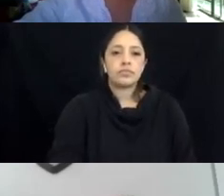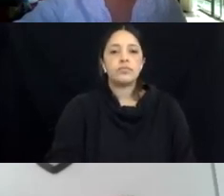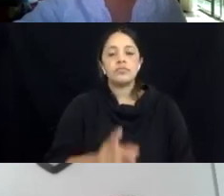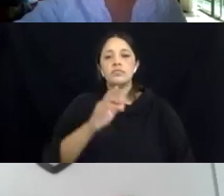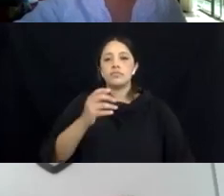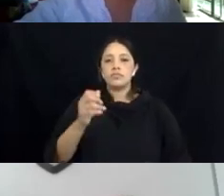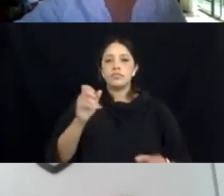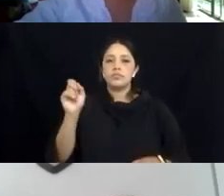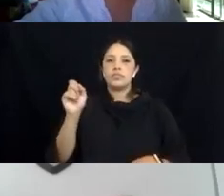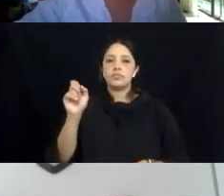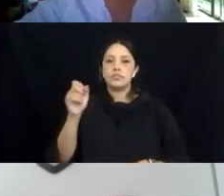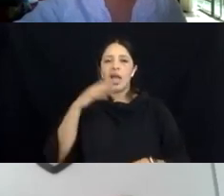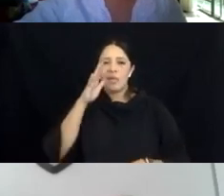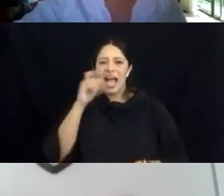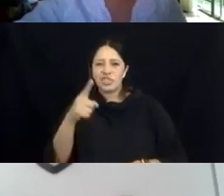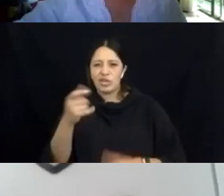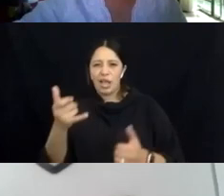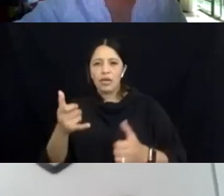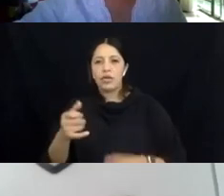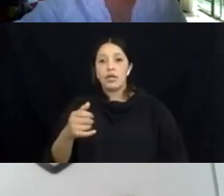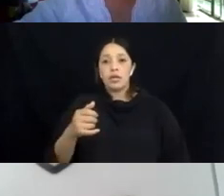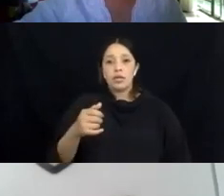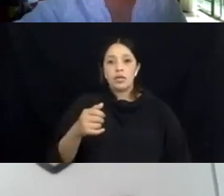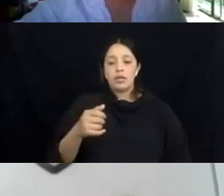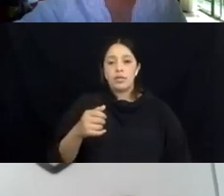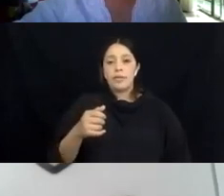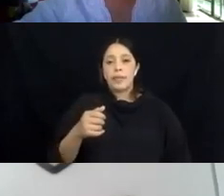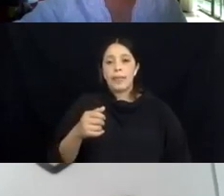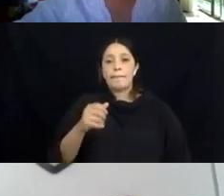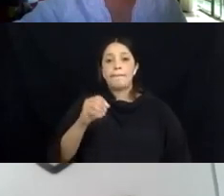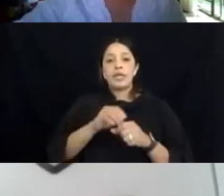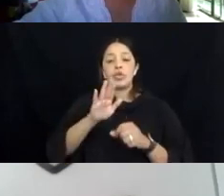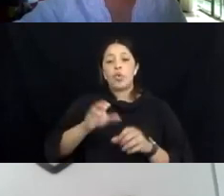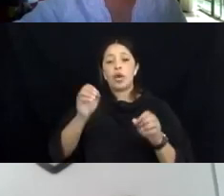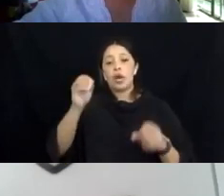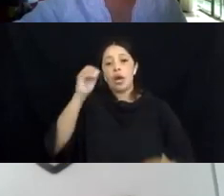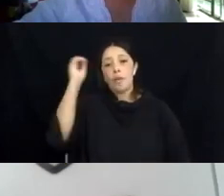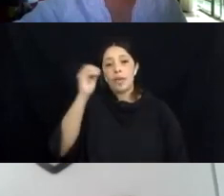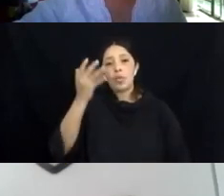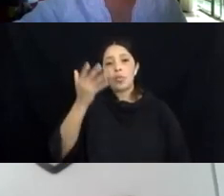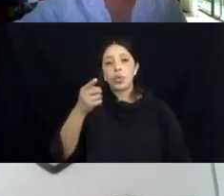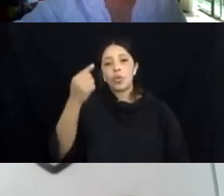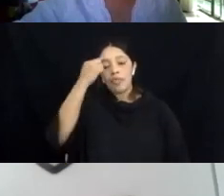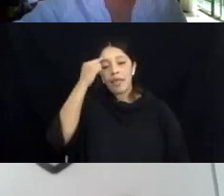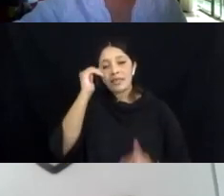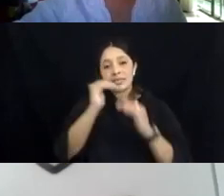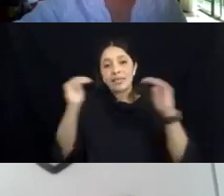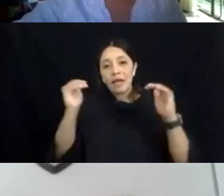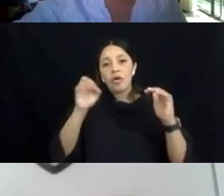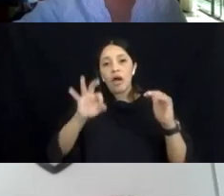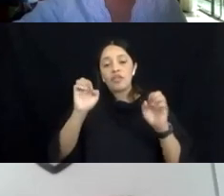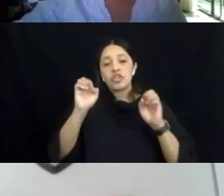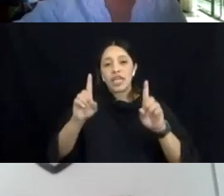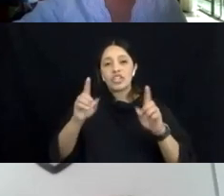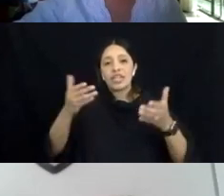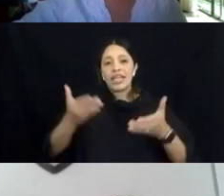a question for Professor Gamboa or Professor DeClark. In your opinion, what do you think is the level of education in the Latino